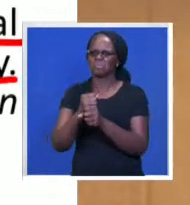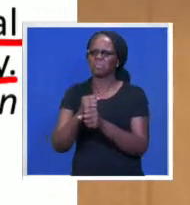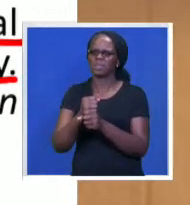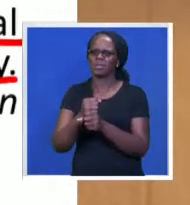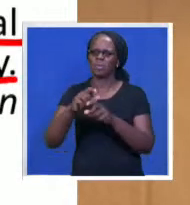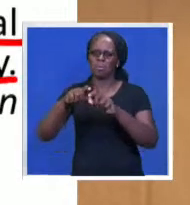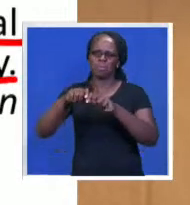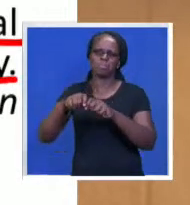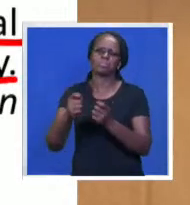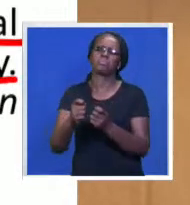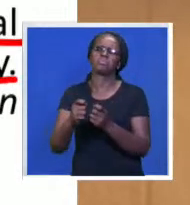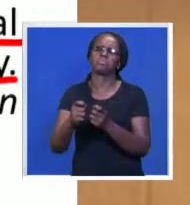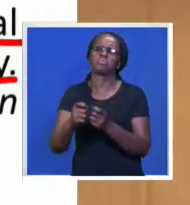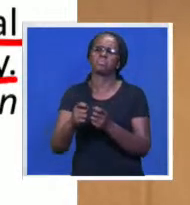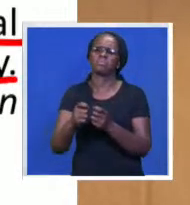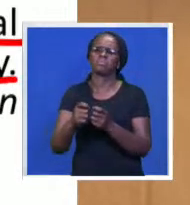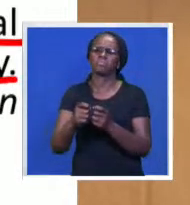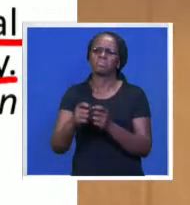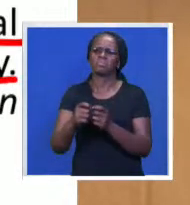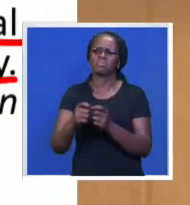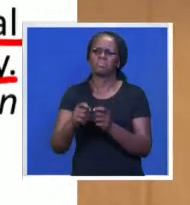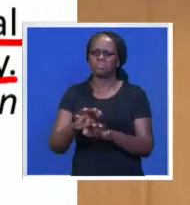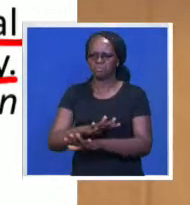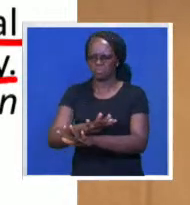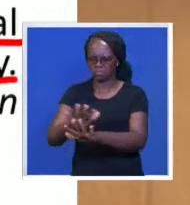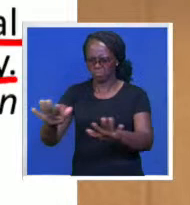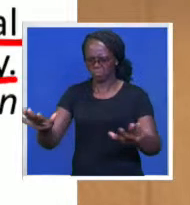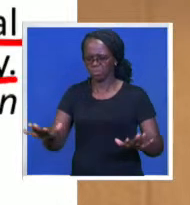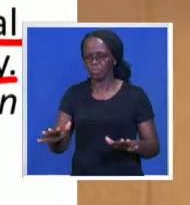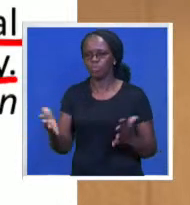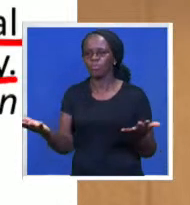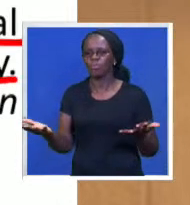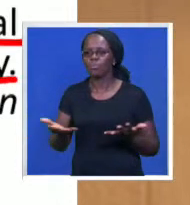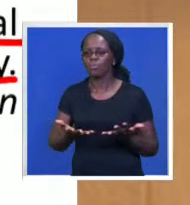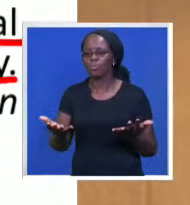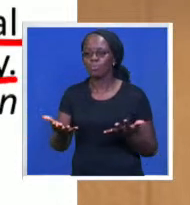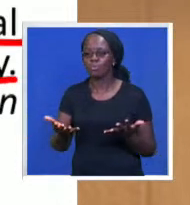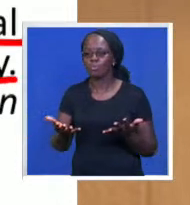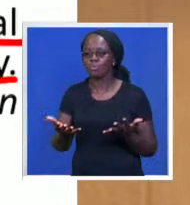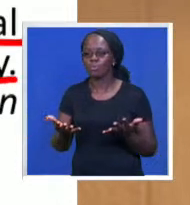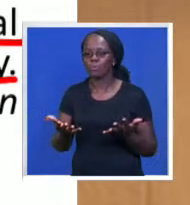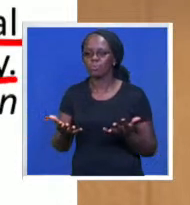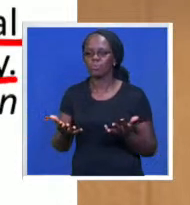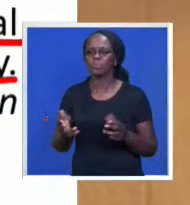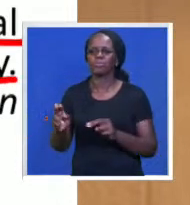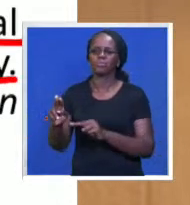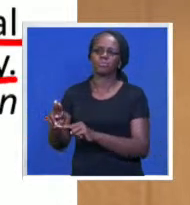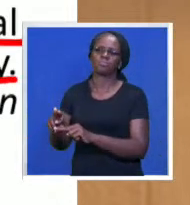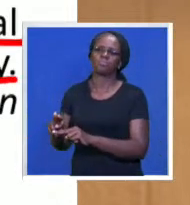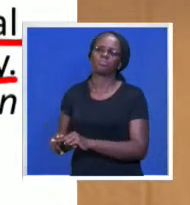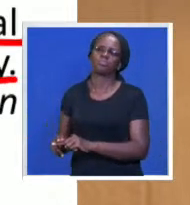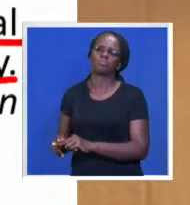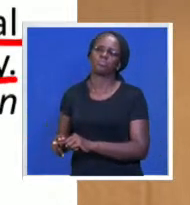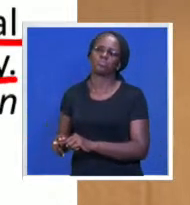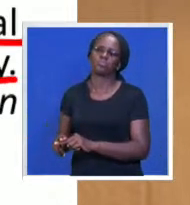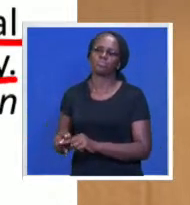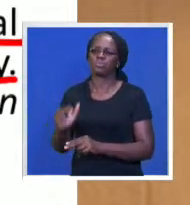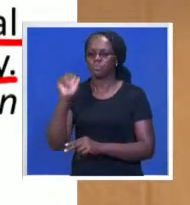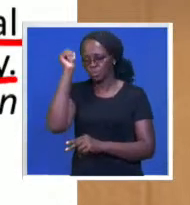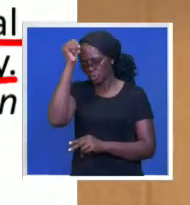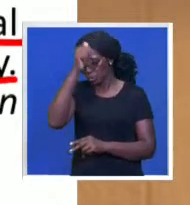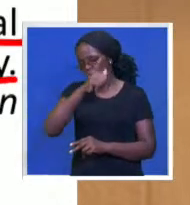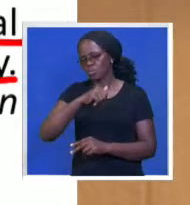the land in which you live, in the midst of which I dwell. Meaning God is still with